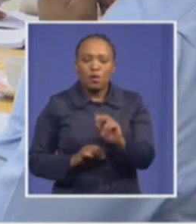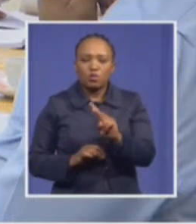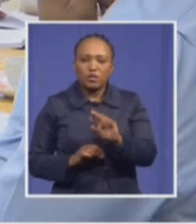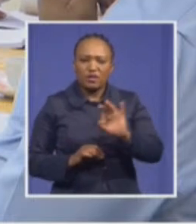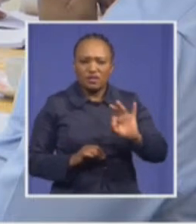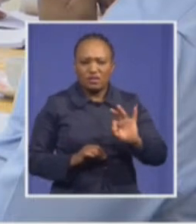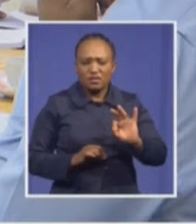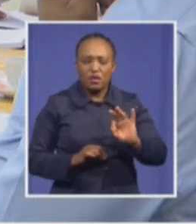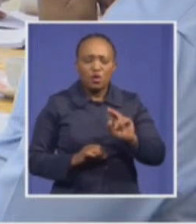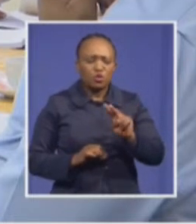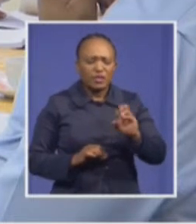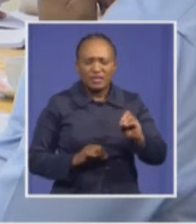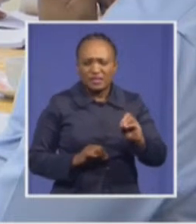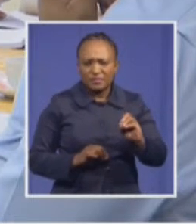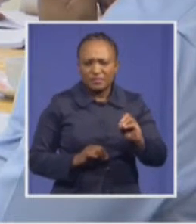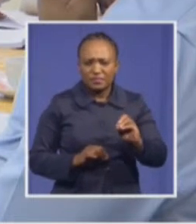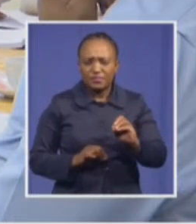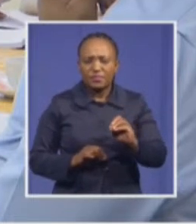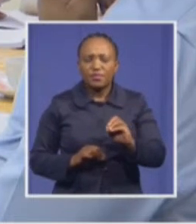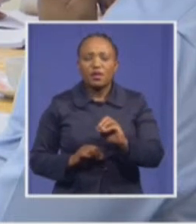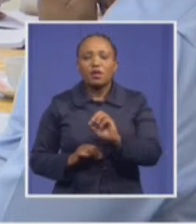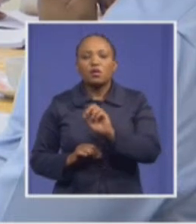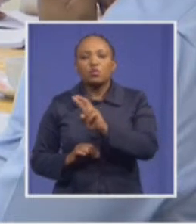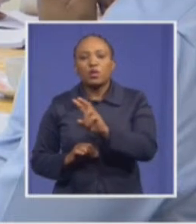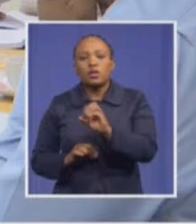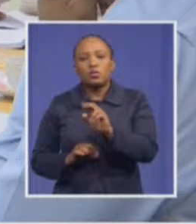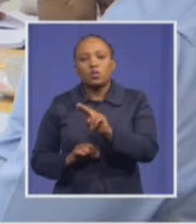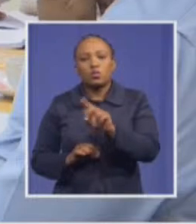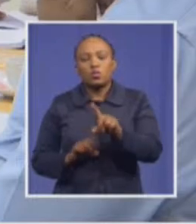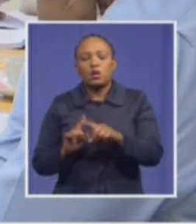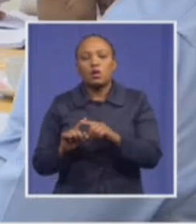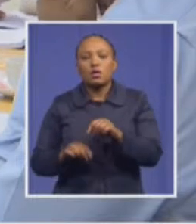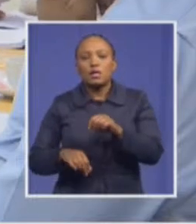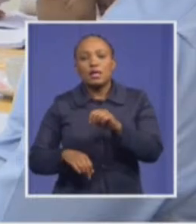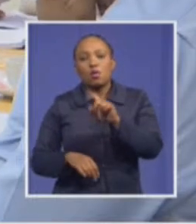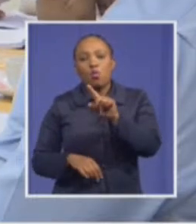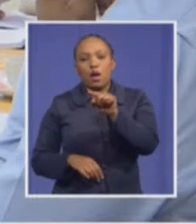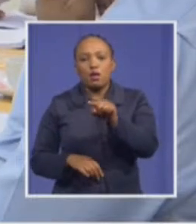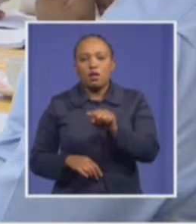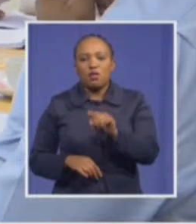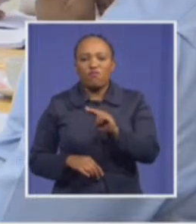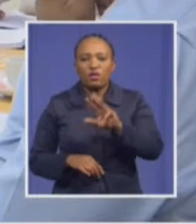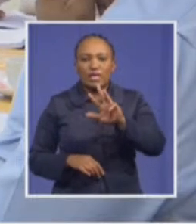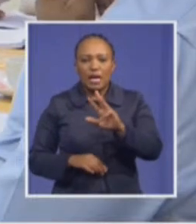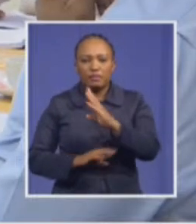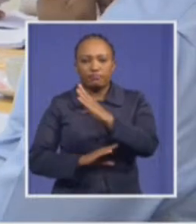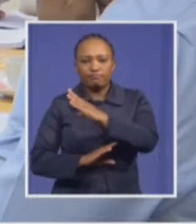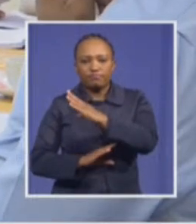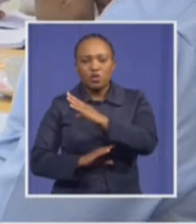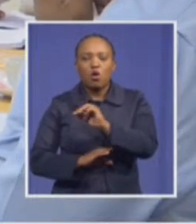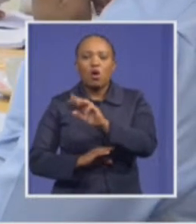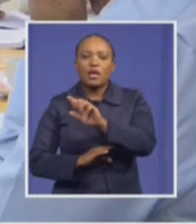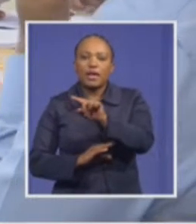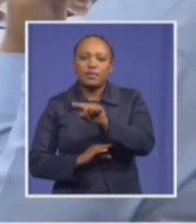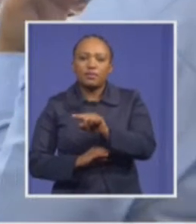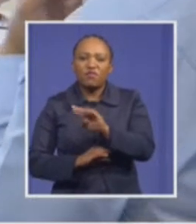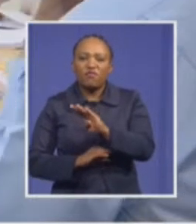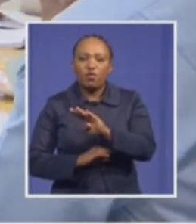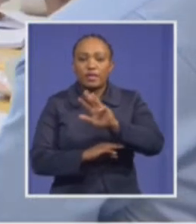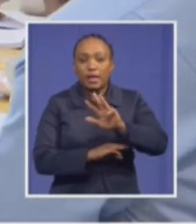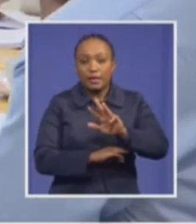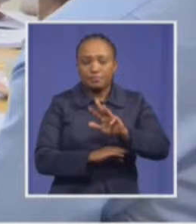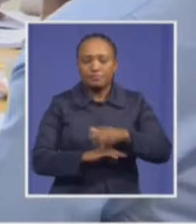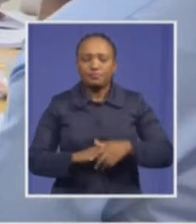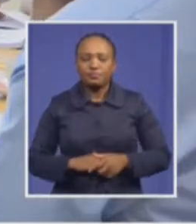2021 at 1:49 p.m. That's 11 minutes before 2. It's sent inter alia to a number of people, but